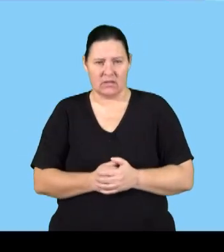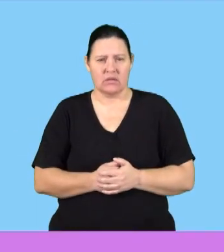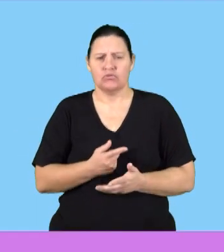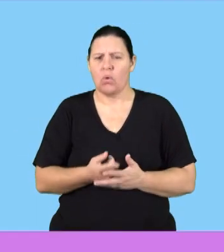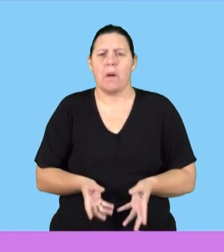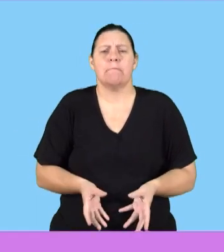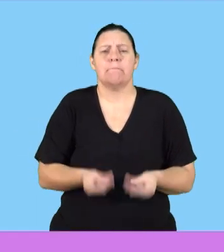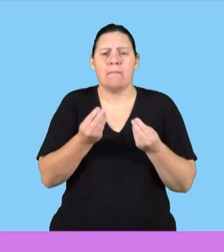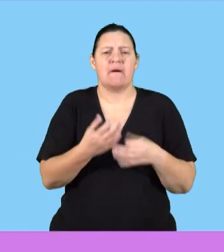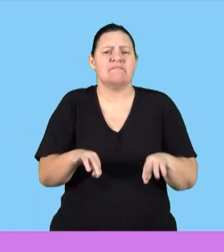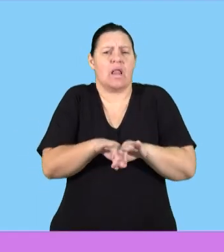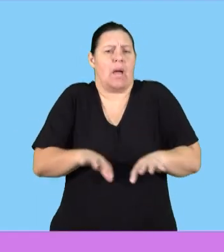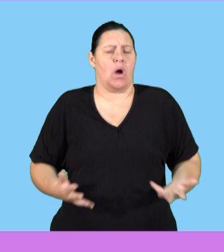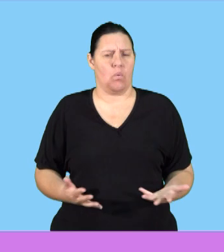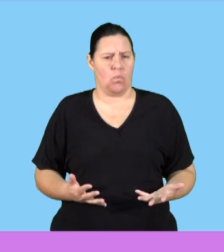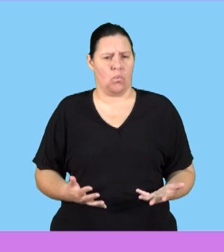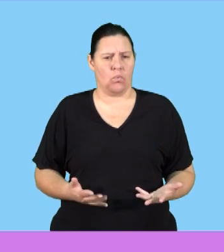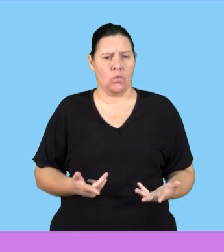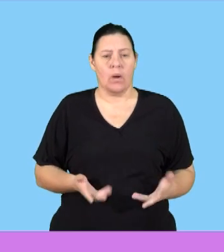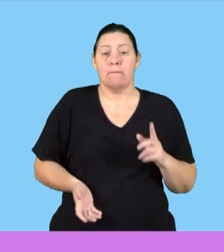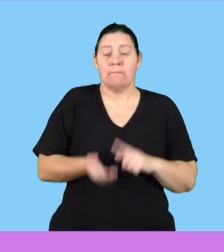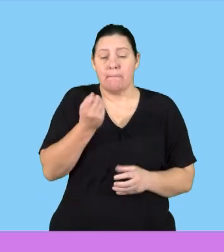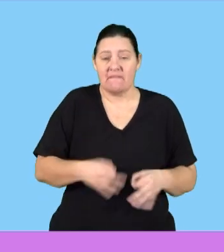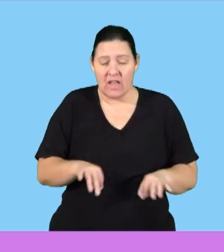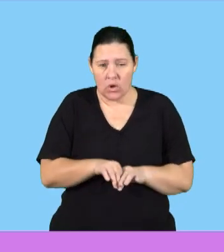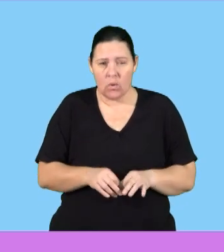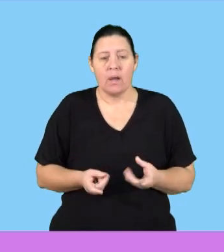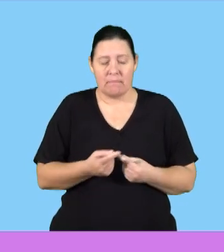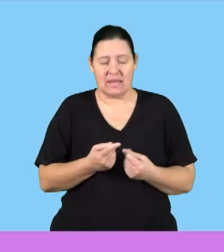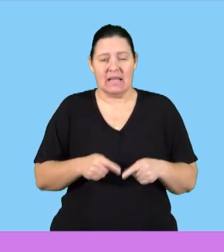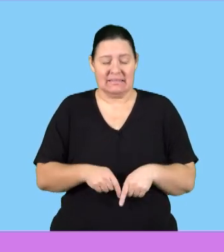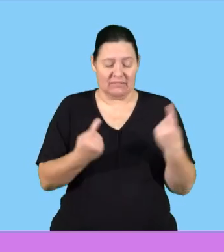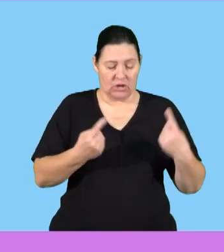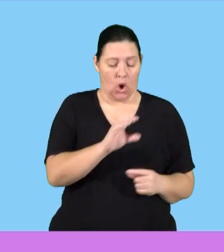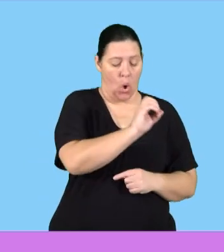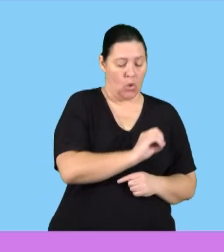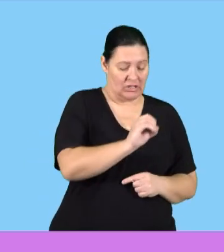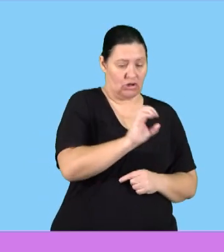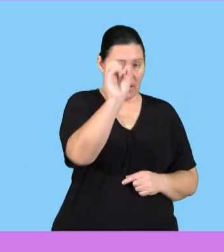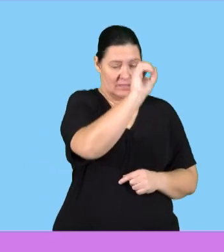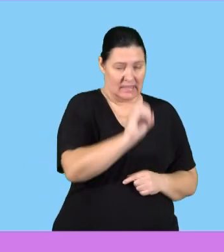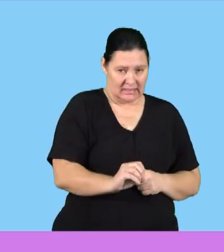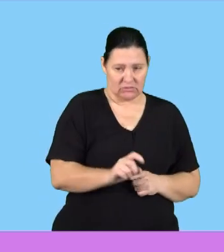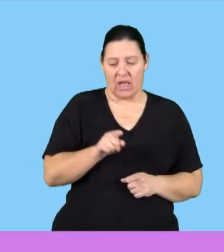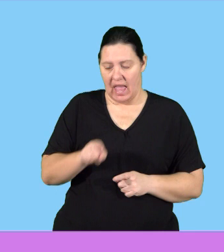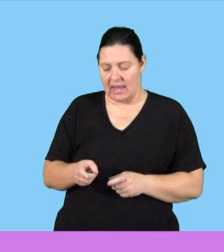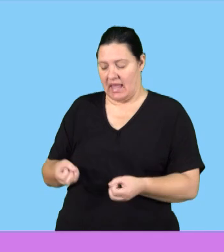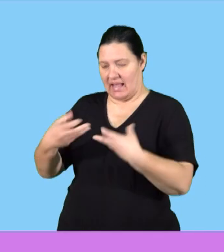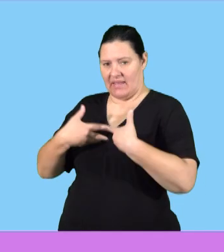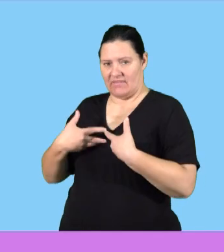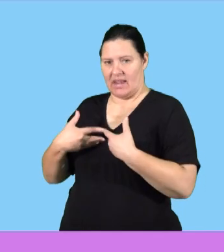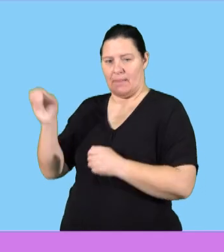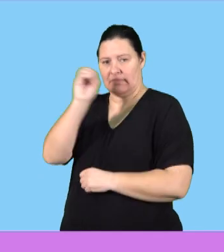it when we determine the value? To determine the value, we get the difference between the original